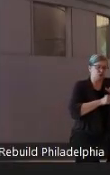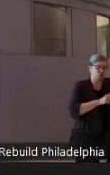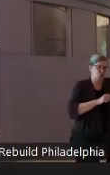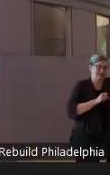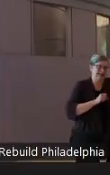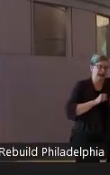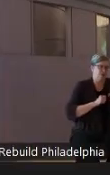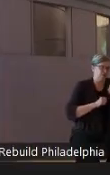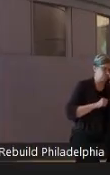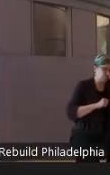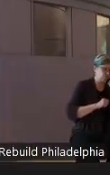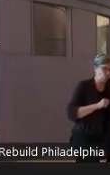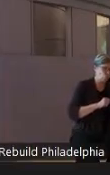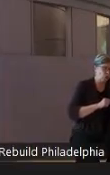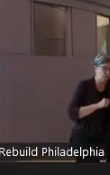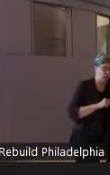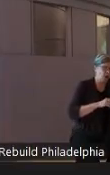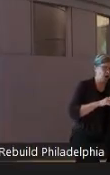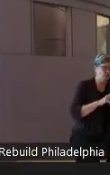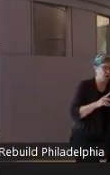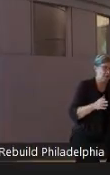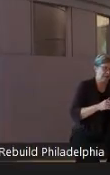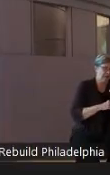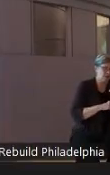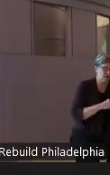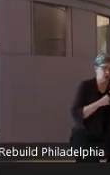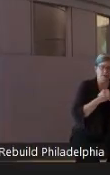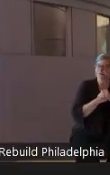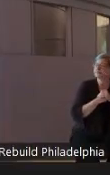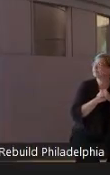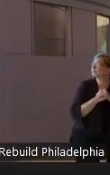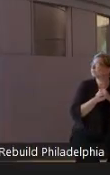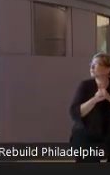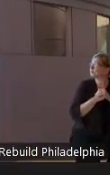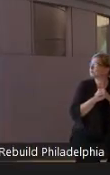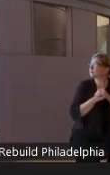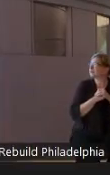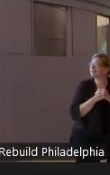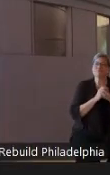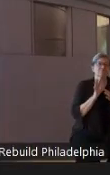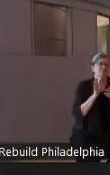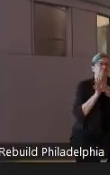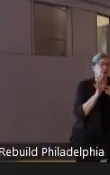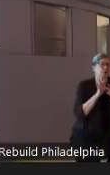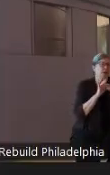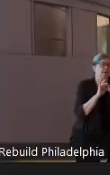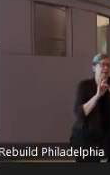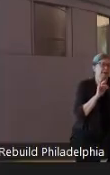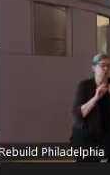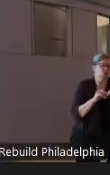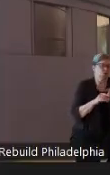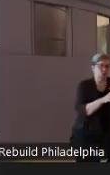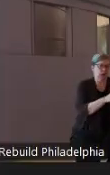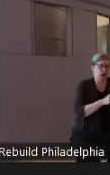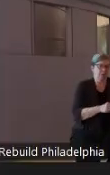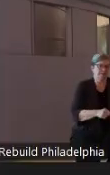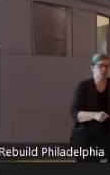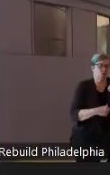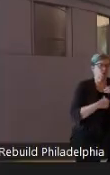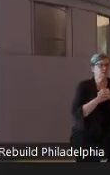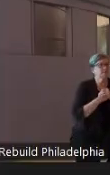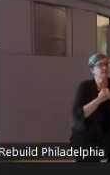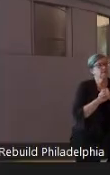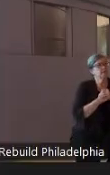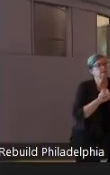building. Oh, sorry. Go back real quick. A couple of comments I would receive, in earlier